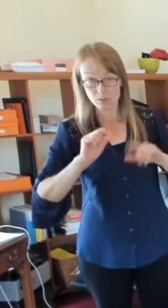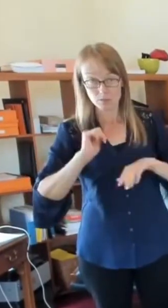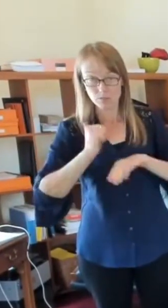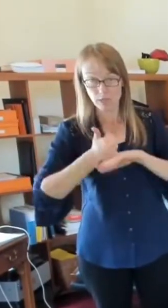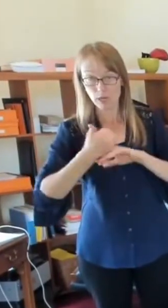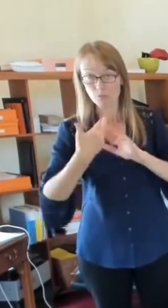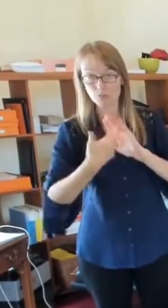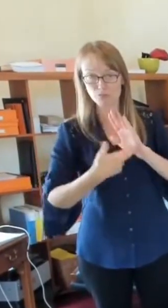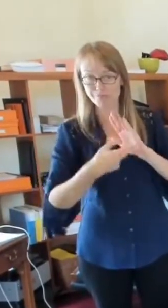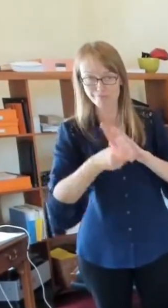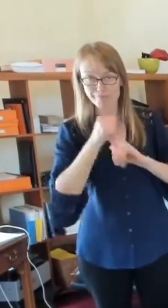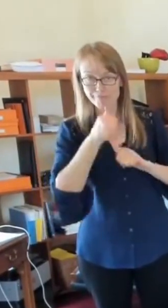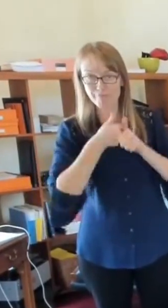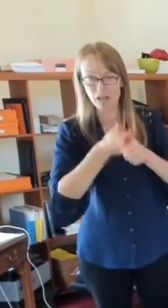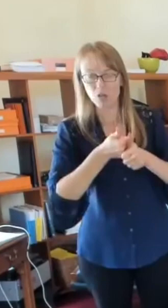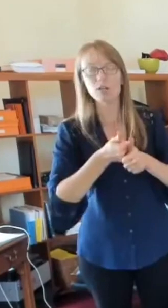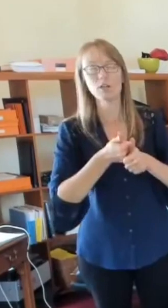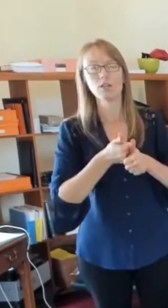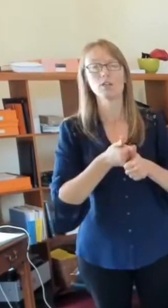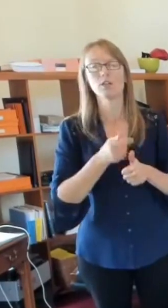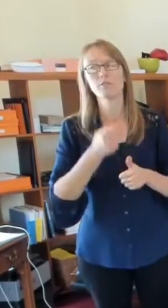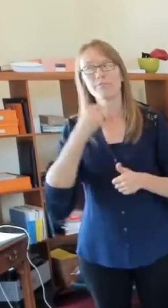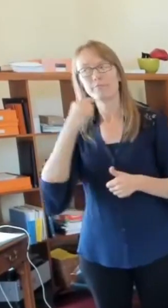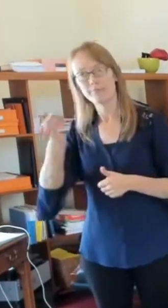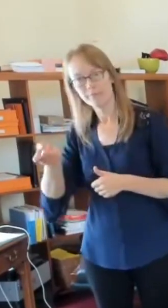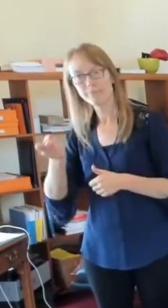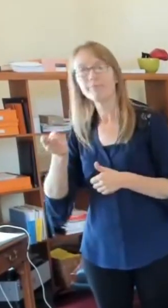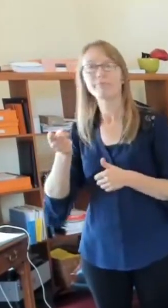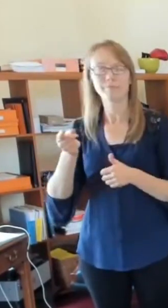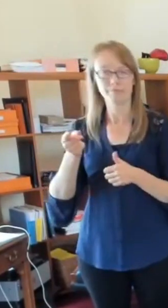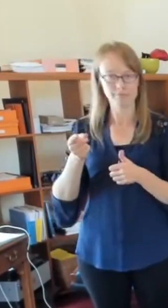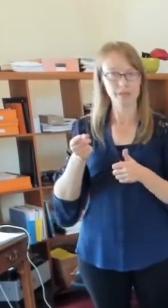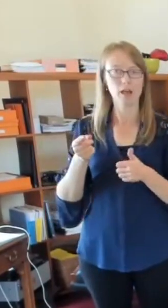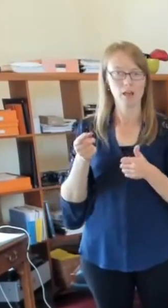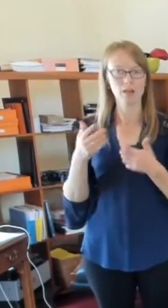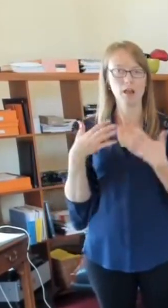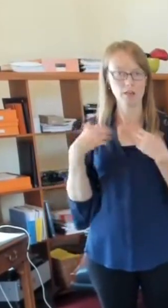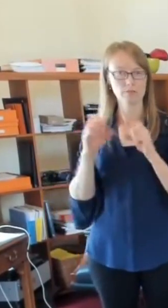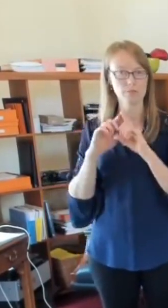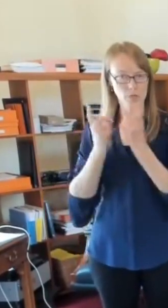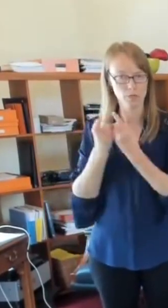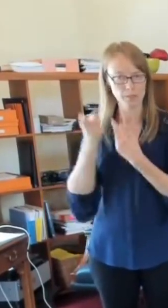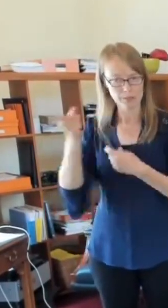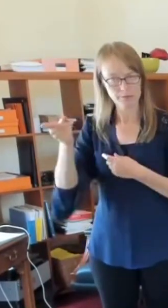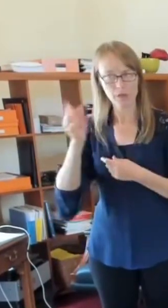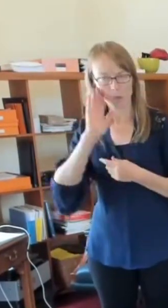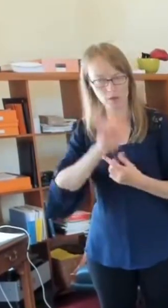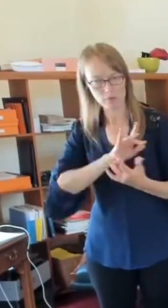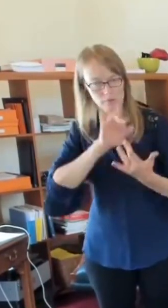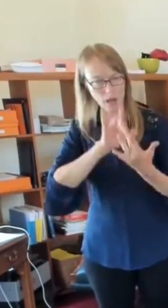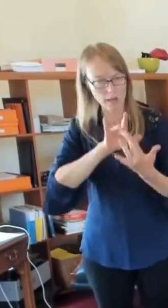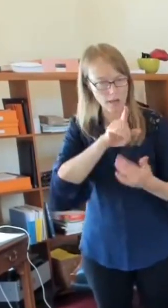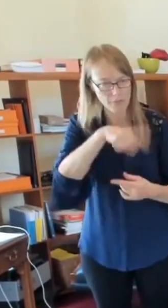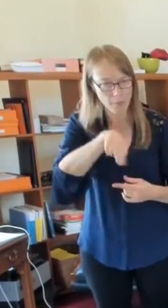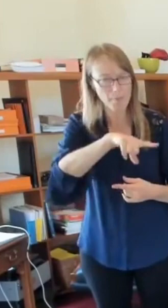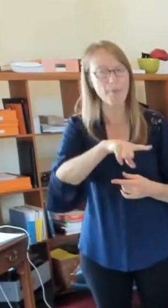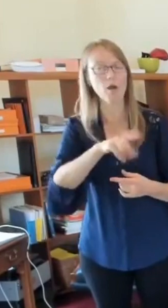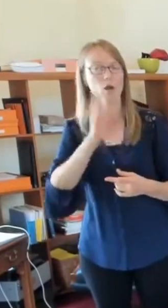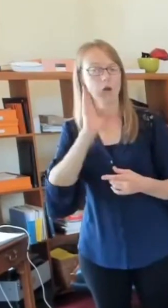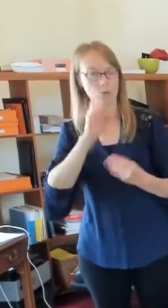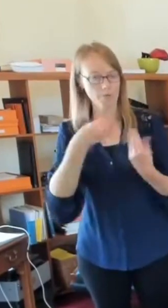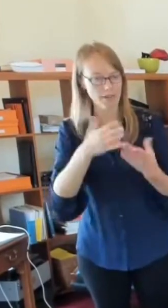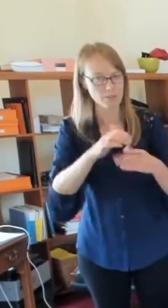will contact the bar, restaurant, event space, and they will do training with their staff